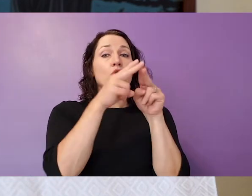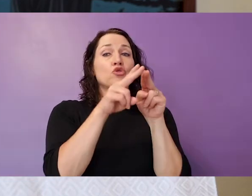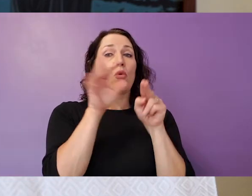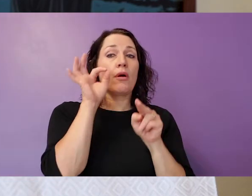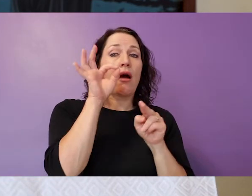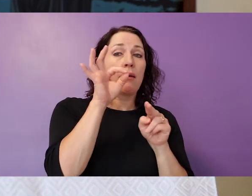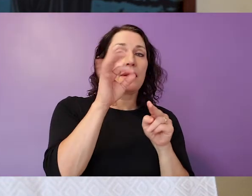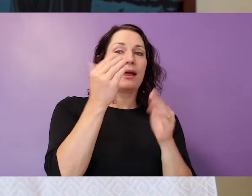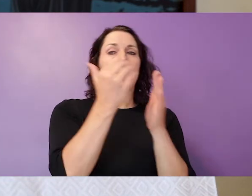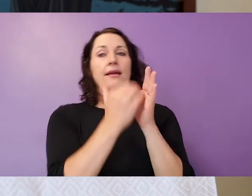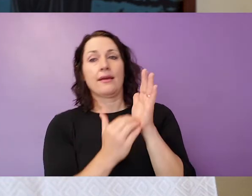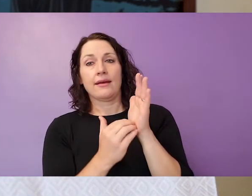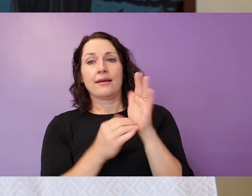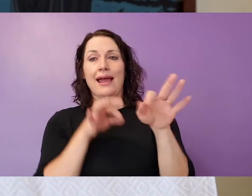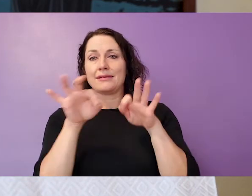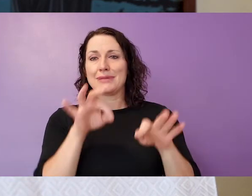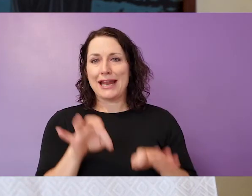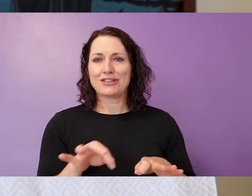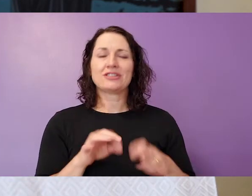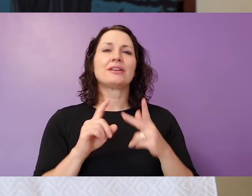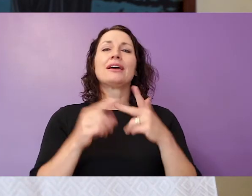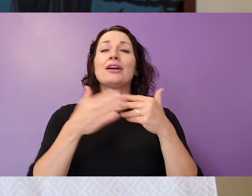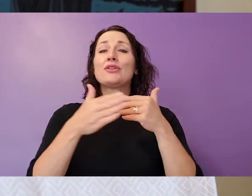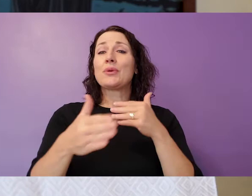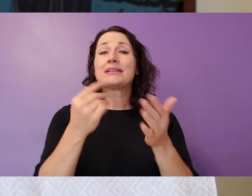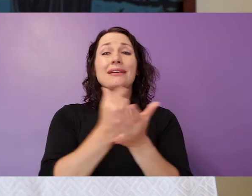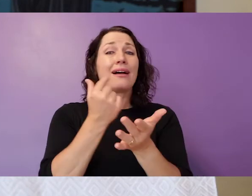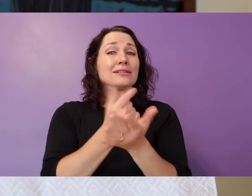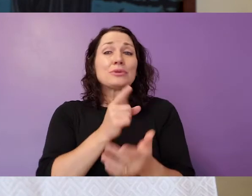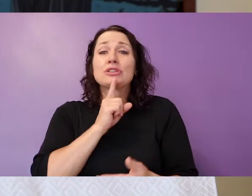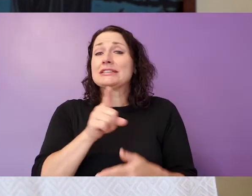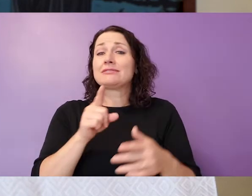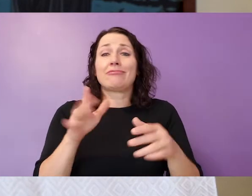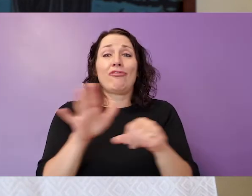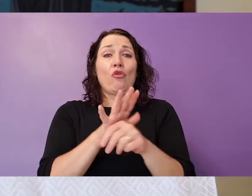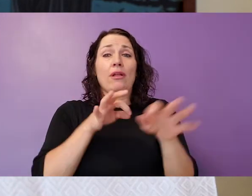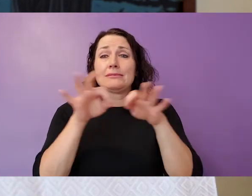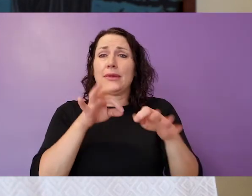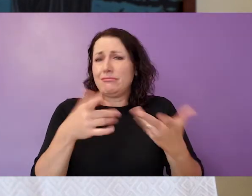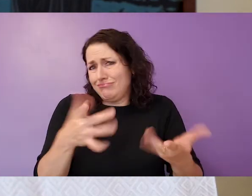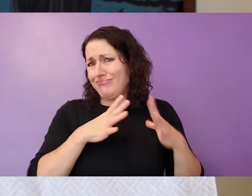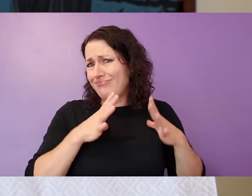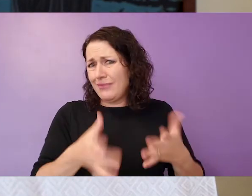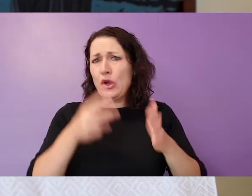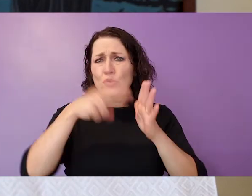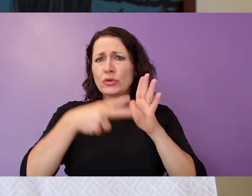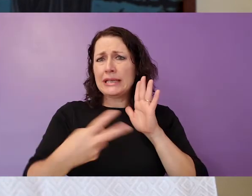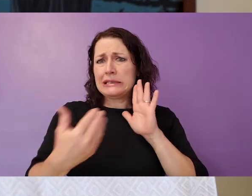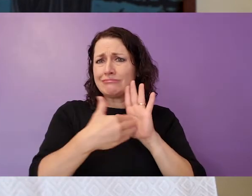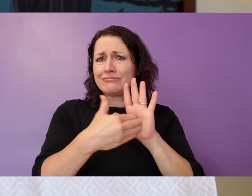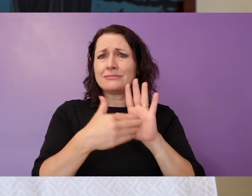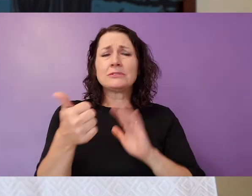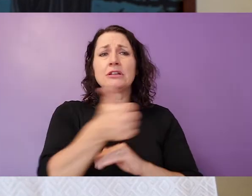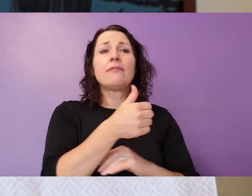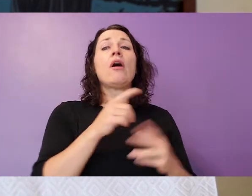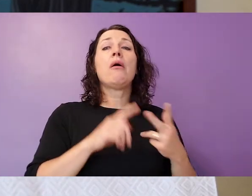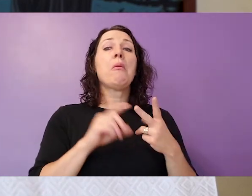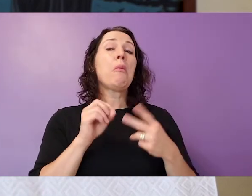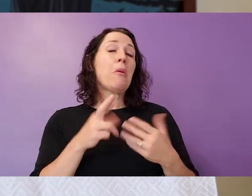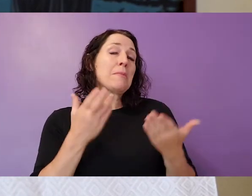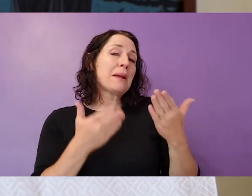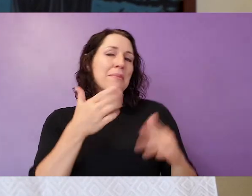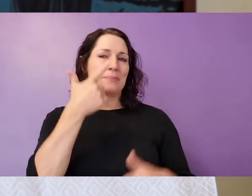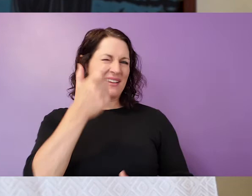short homily, the rest of the gospel is about his explanation, and you can read that.